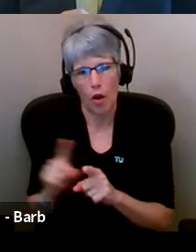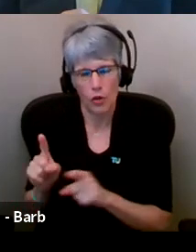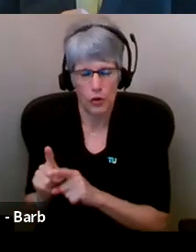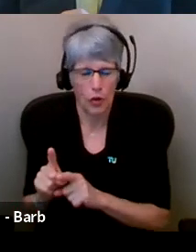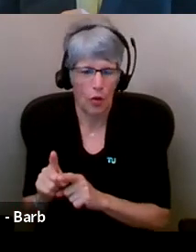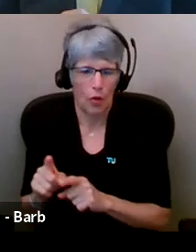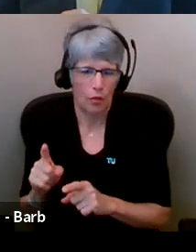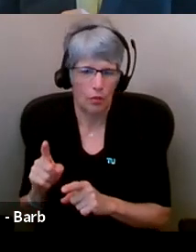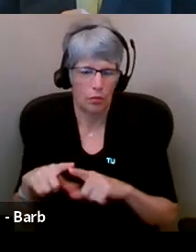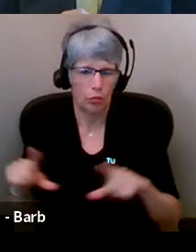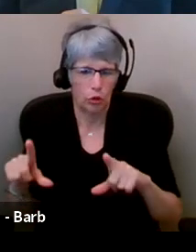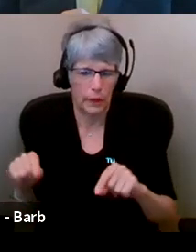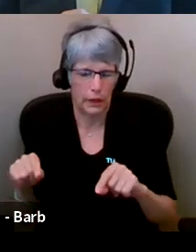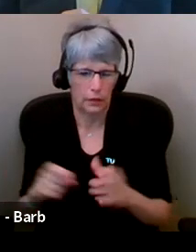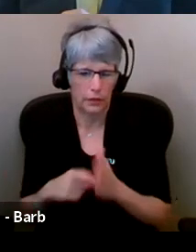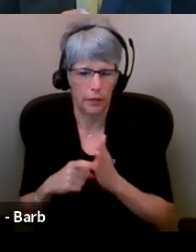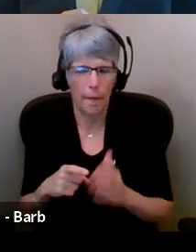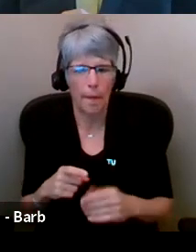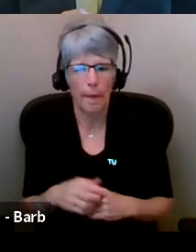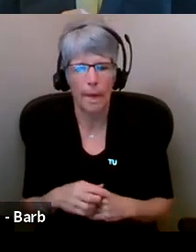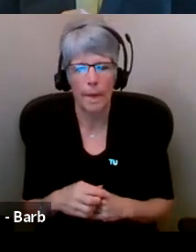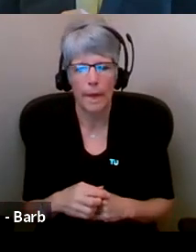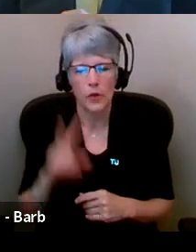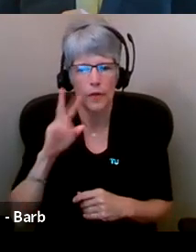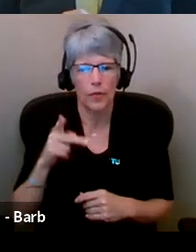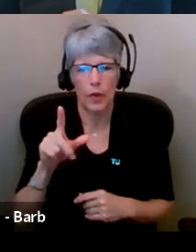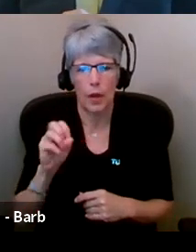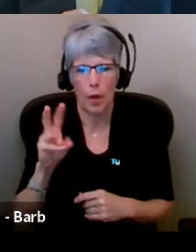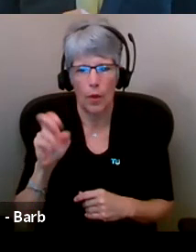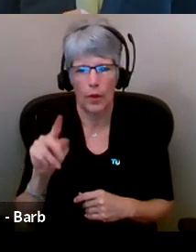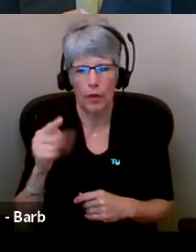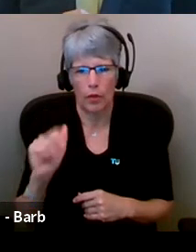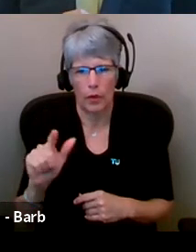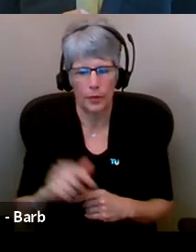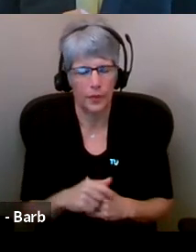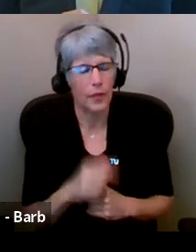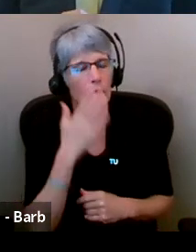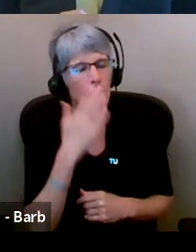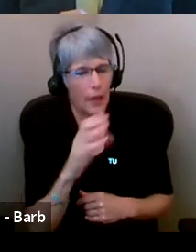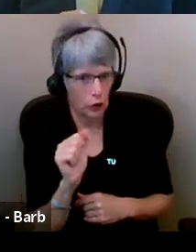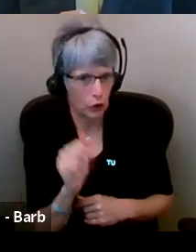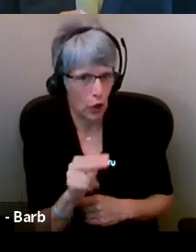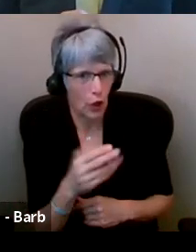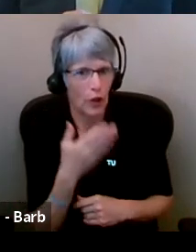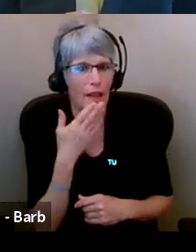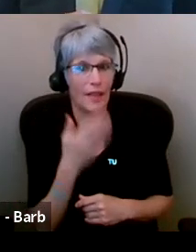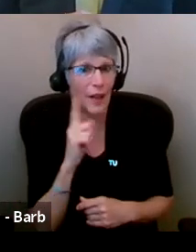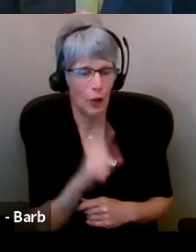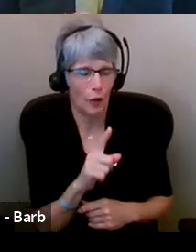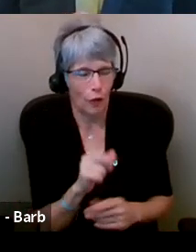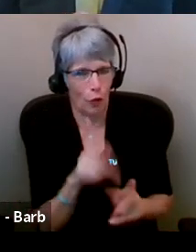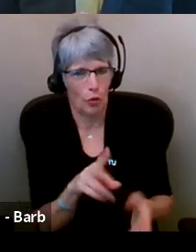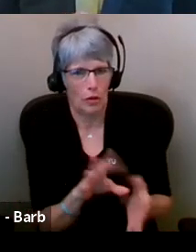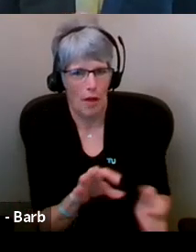go to Vice President Lowenthal in regards to parking. Thank you, John, and thank you to the commenter. I appreciate that.